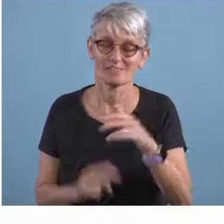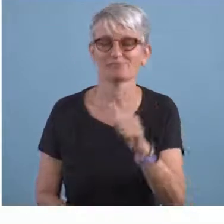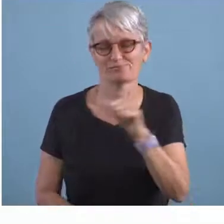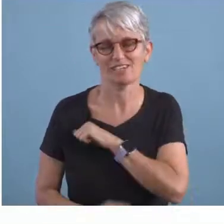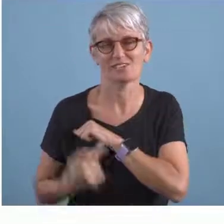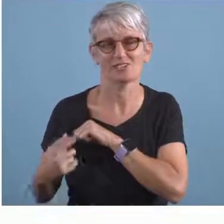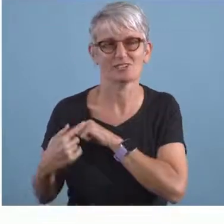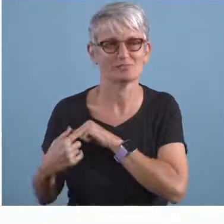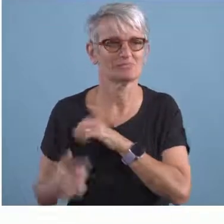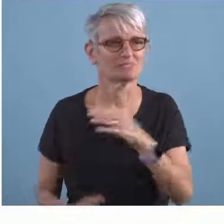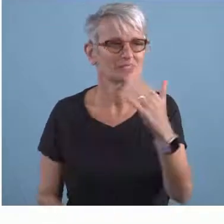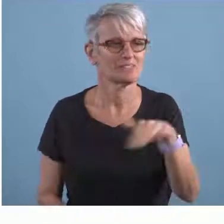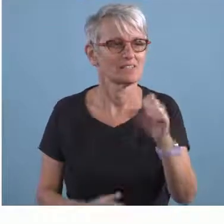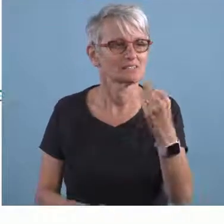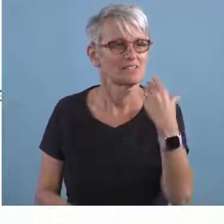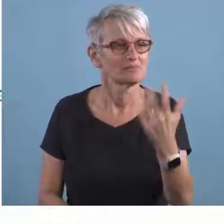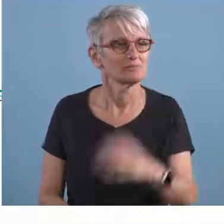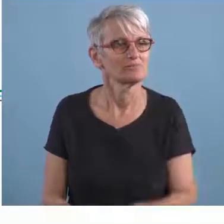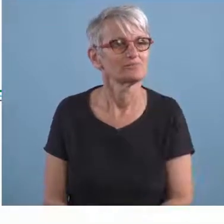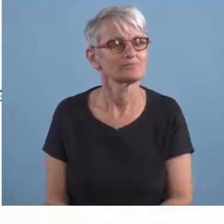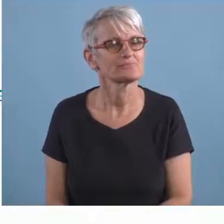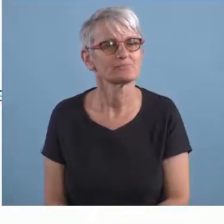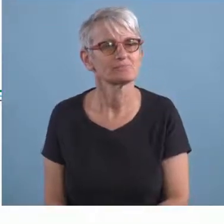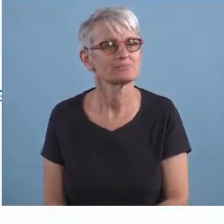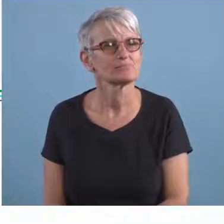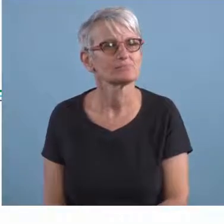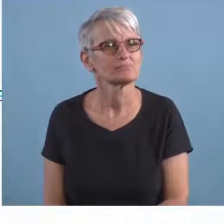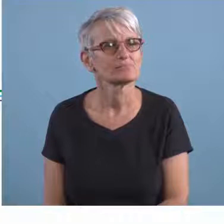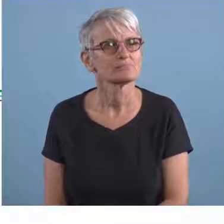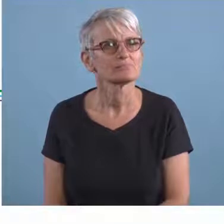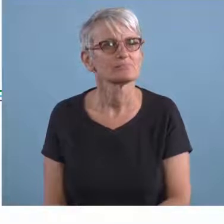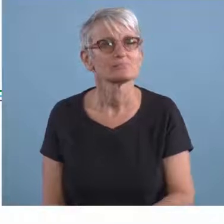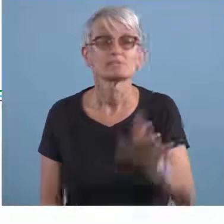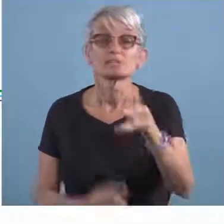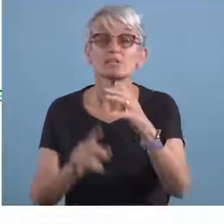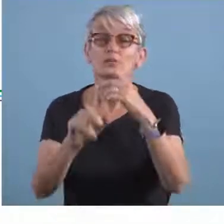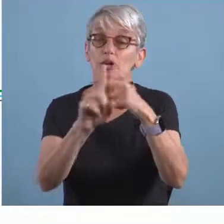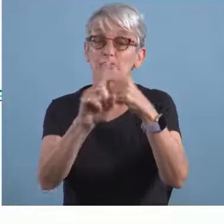If you'll go to the next slide, please. Here were the positives.